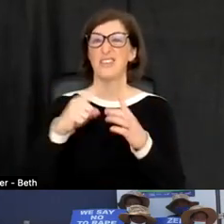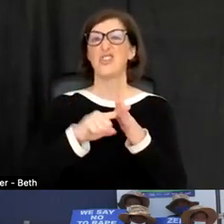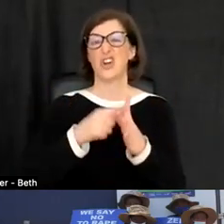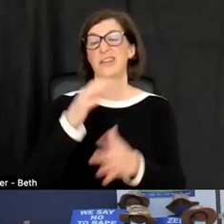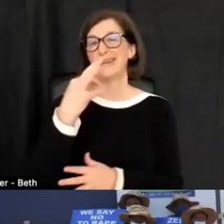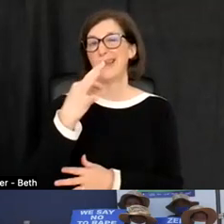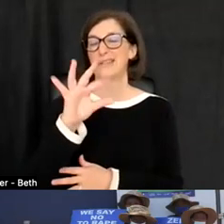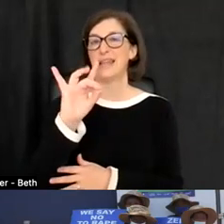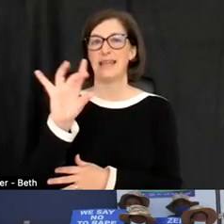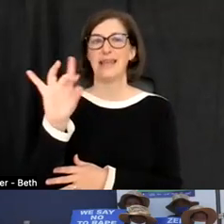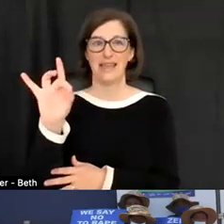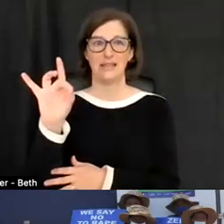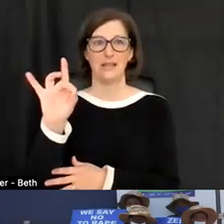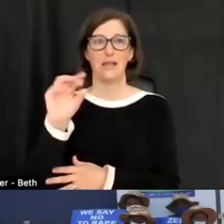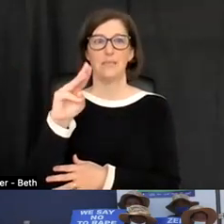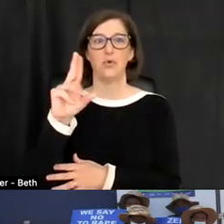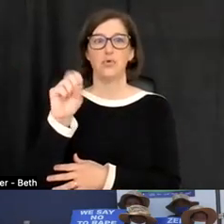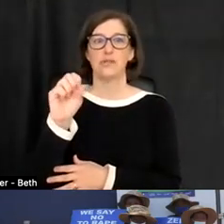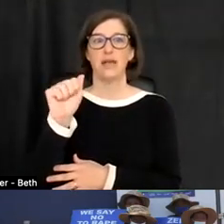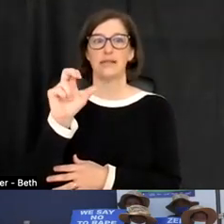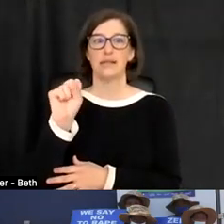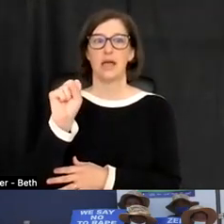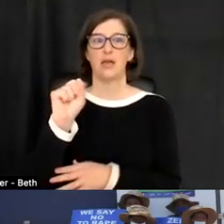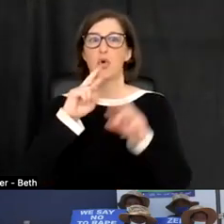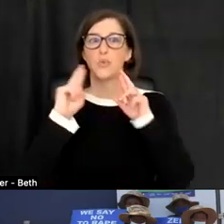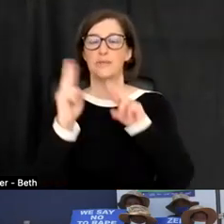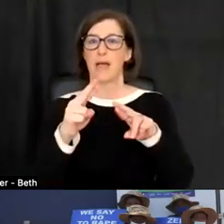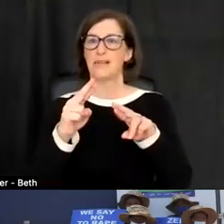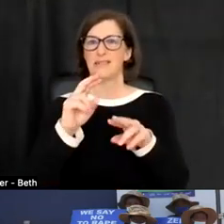1988, MHPSS responds to incidences of